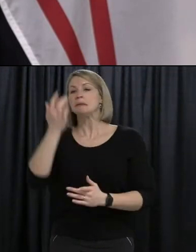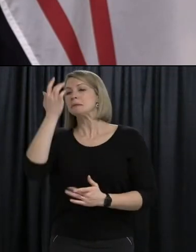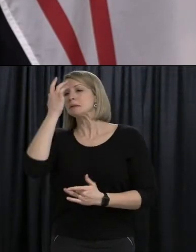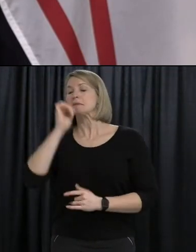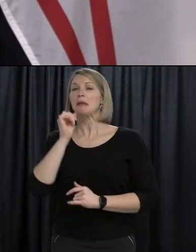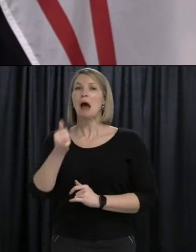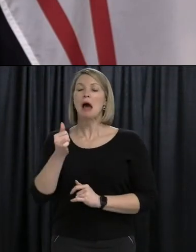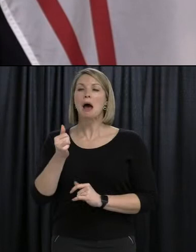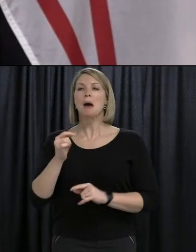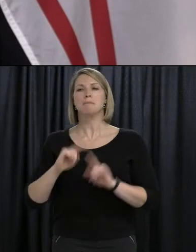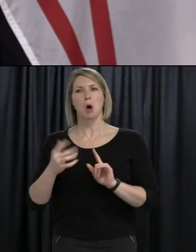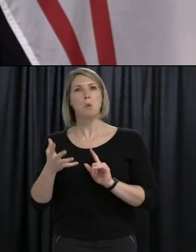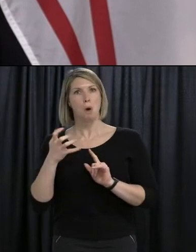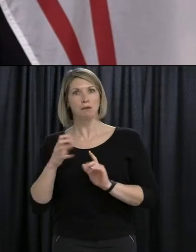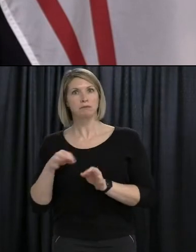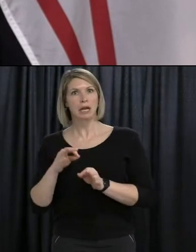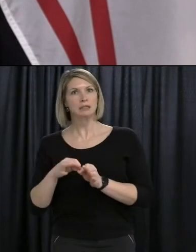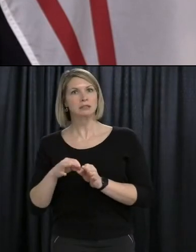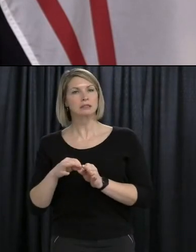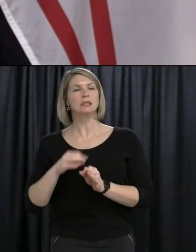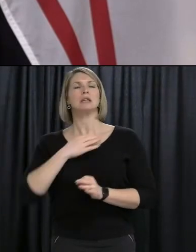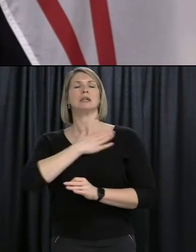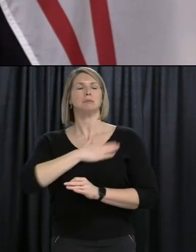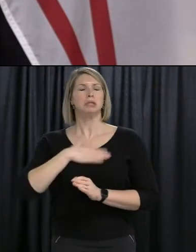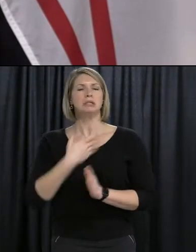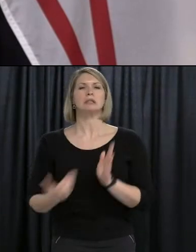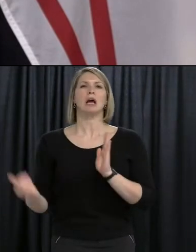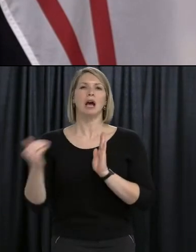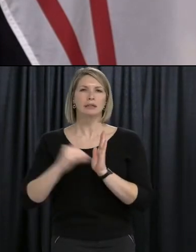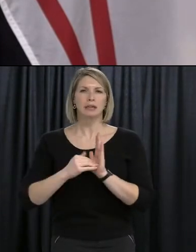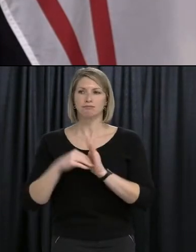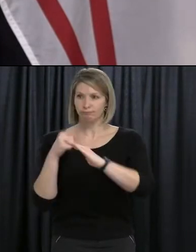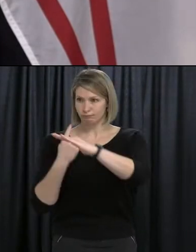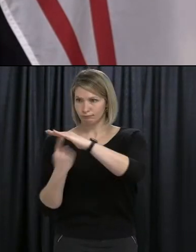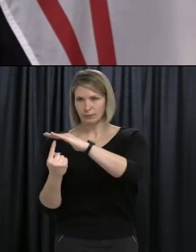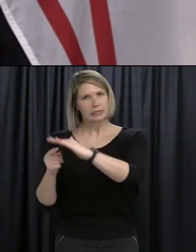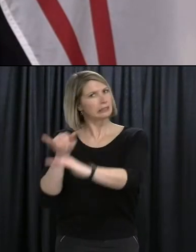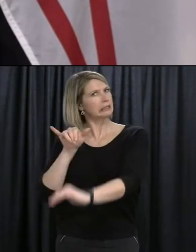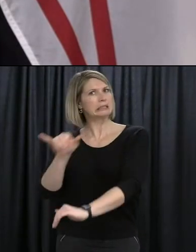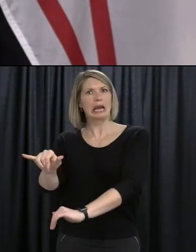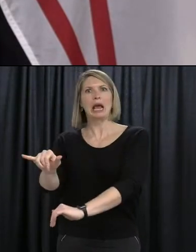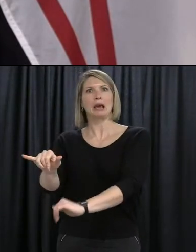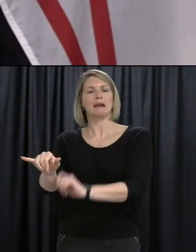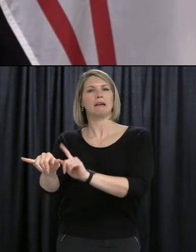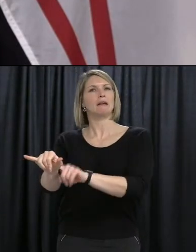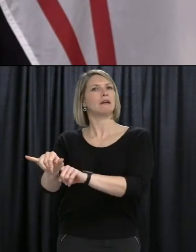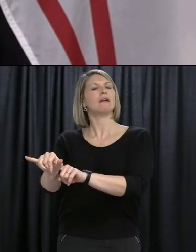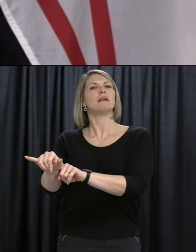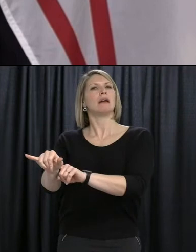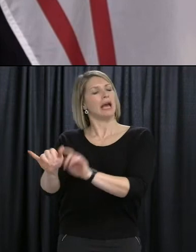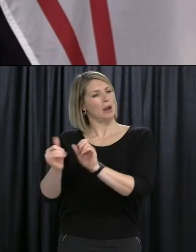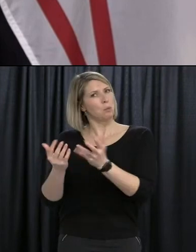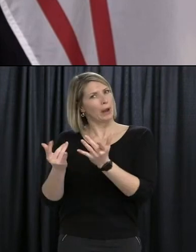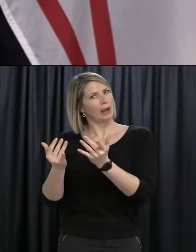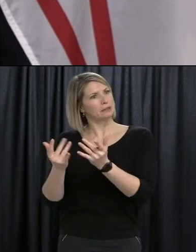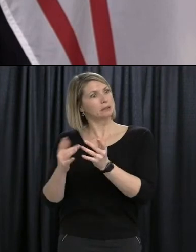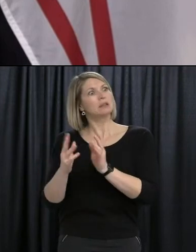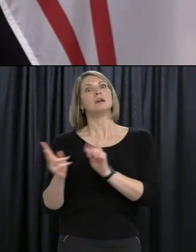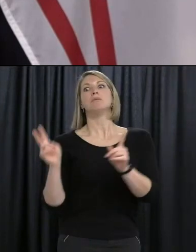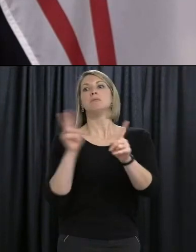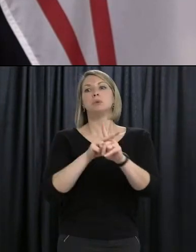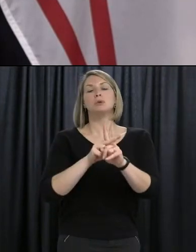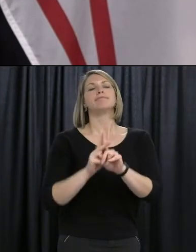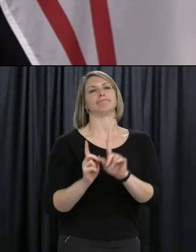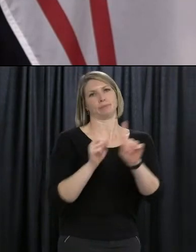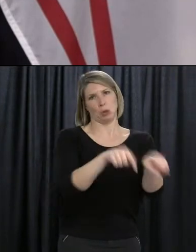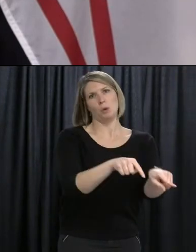test. Please have patience and self-isolate. When requesting a test, please use the online assessment and referral